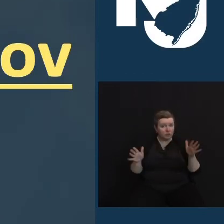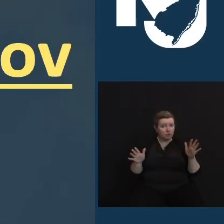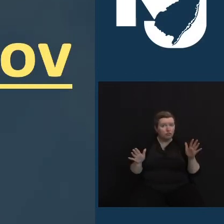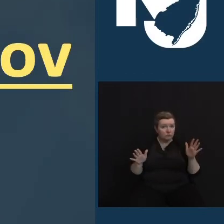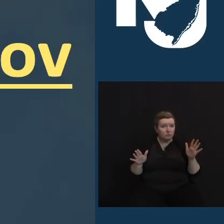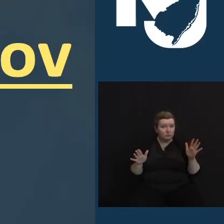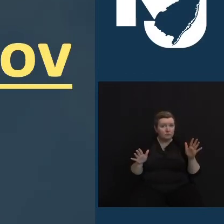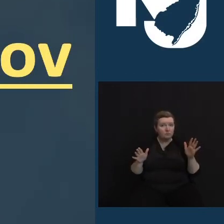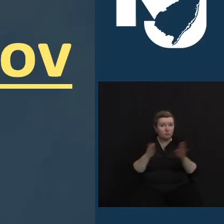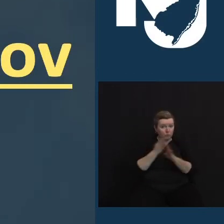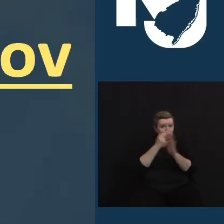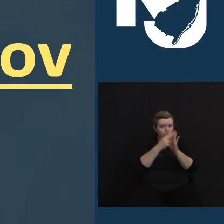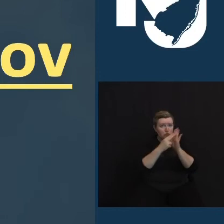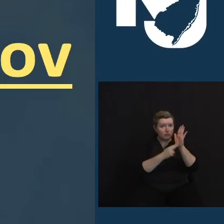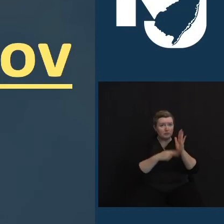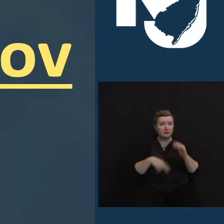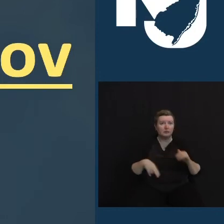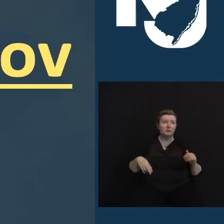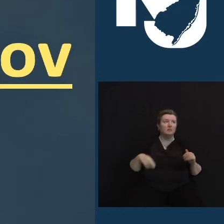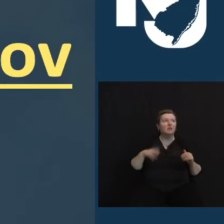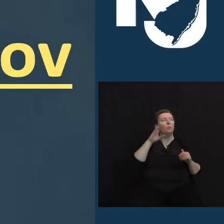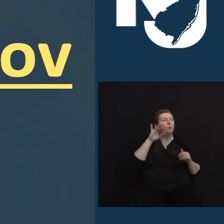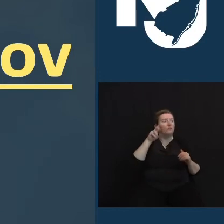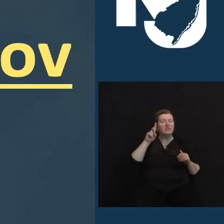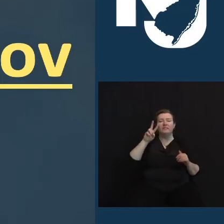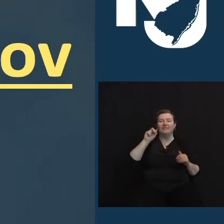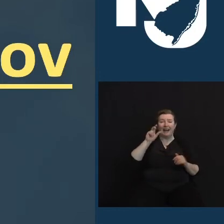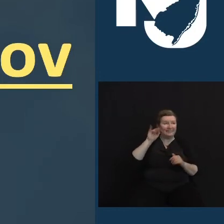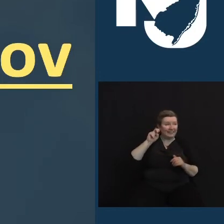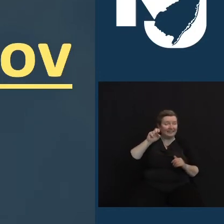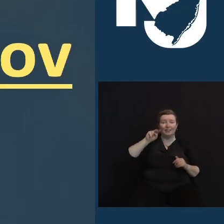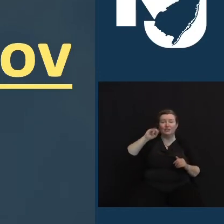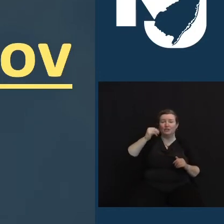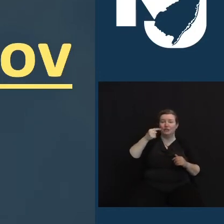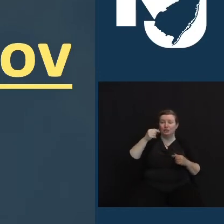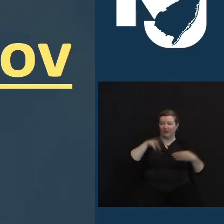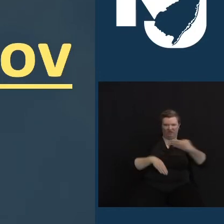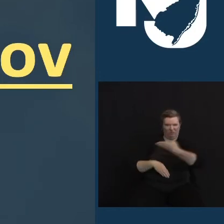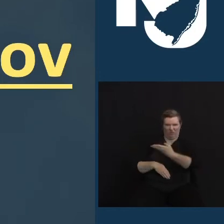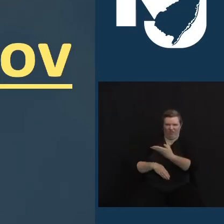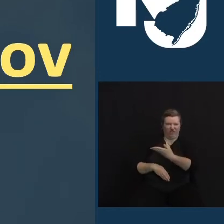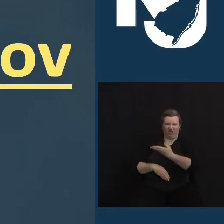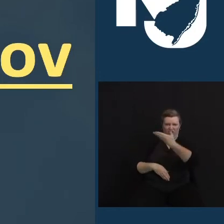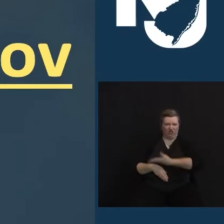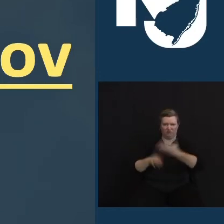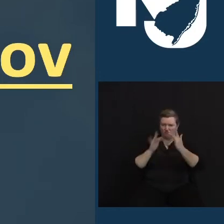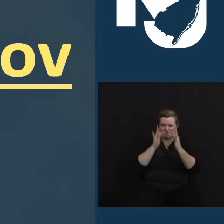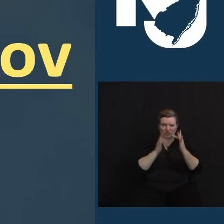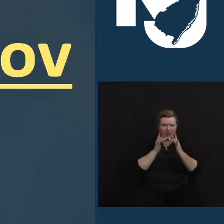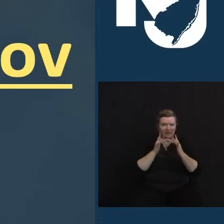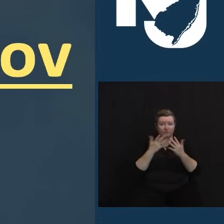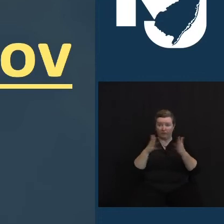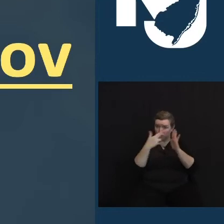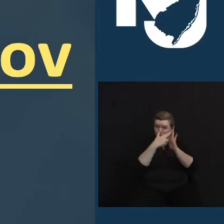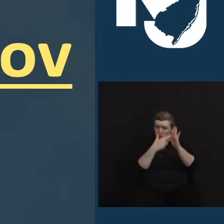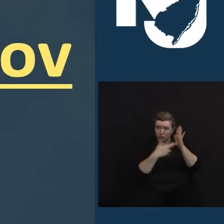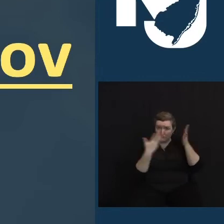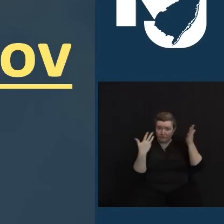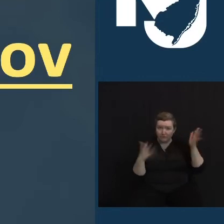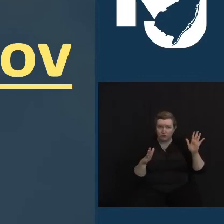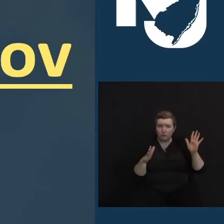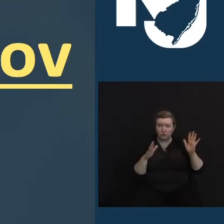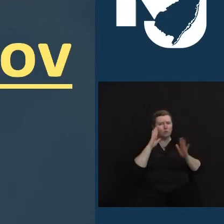place to go, covidvaccine.nj.gov, and are now eligible, you should soon be receiving your email that it is your time to make an appointment